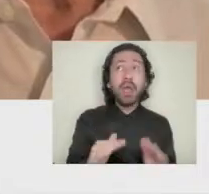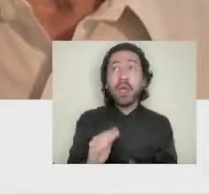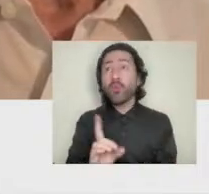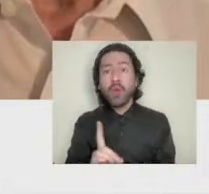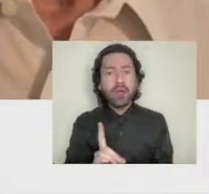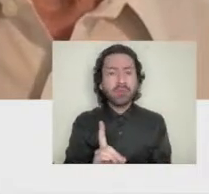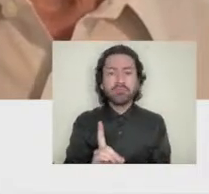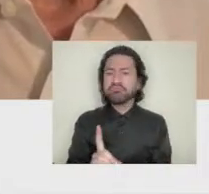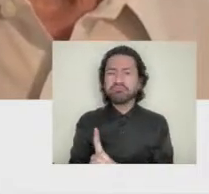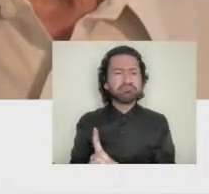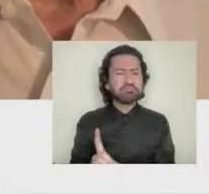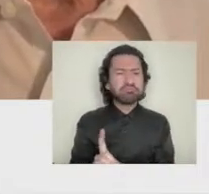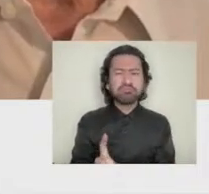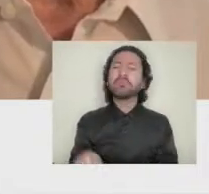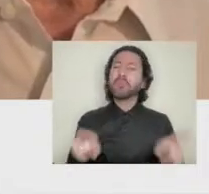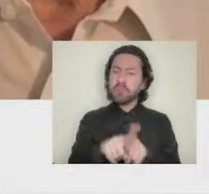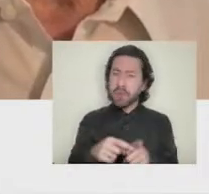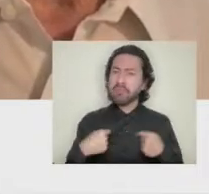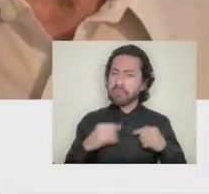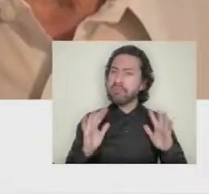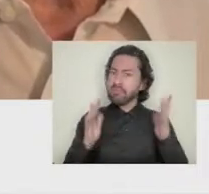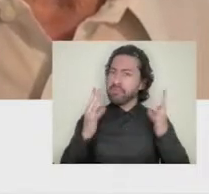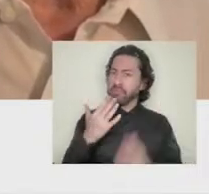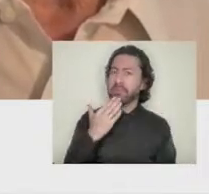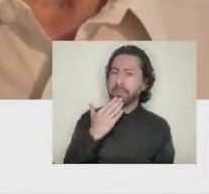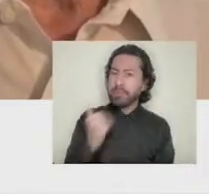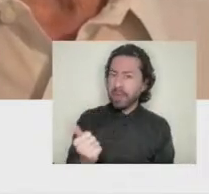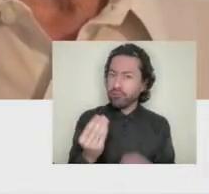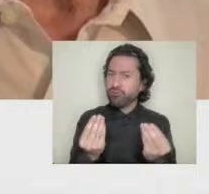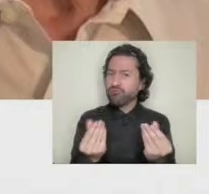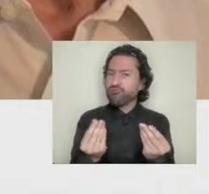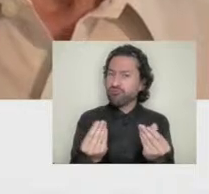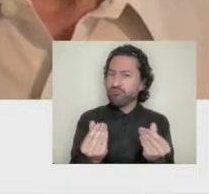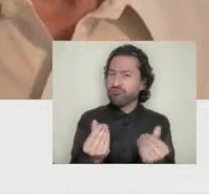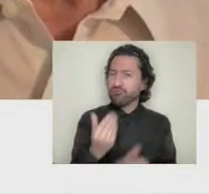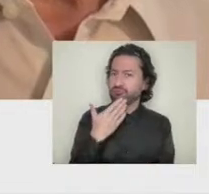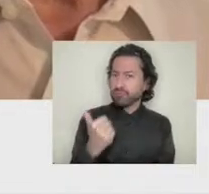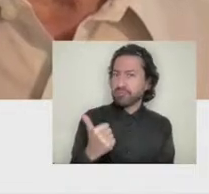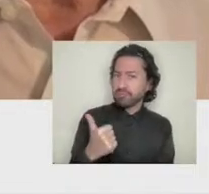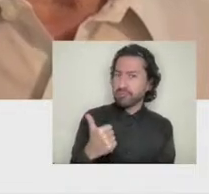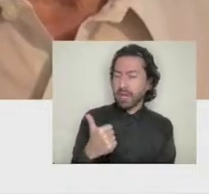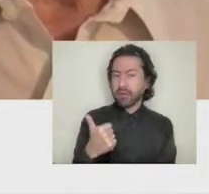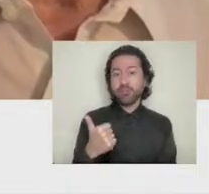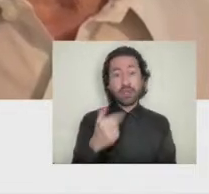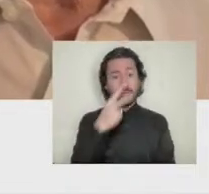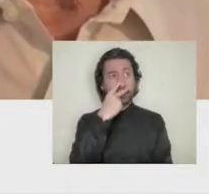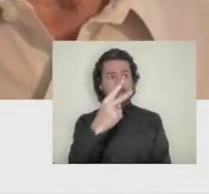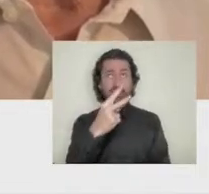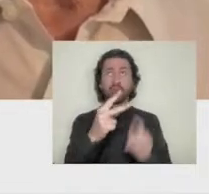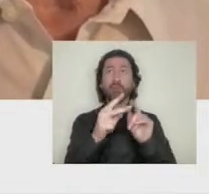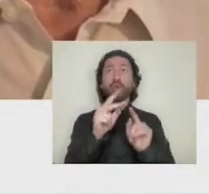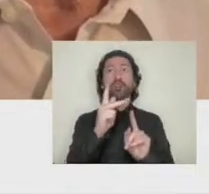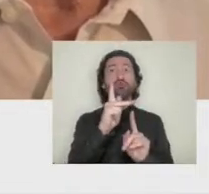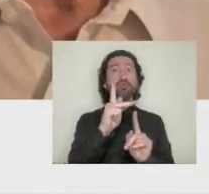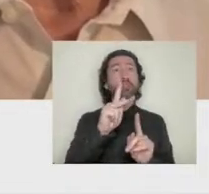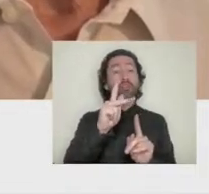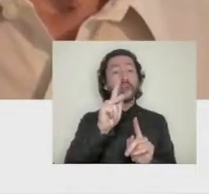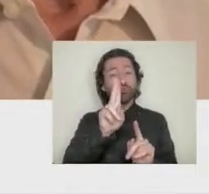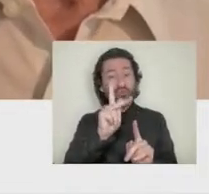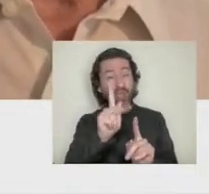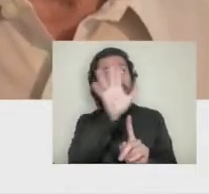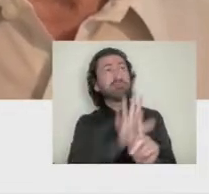period, and the regional differences were quite small. Now look at the most deprived